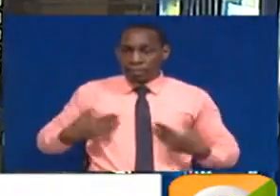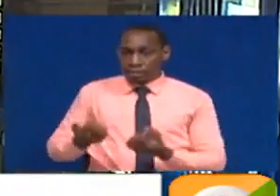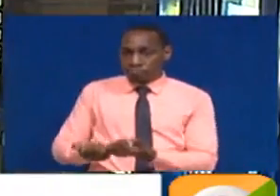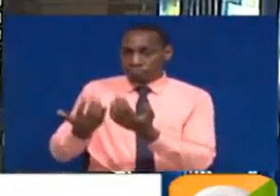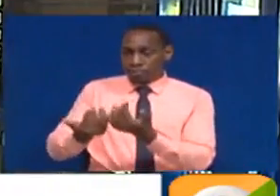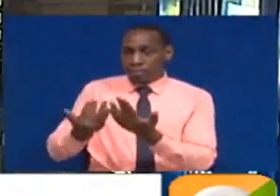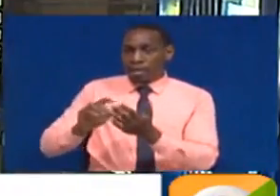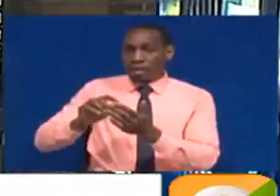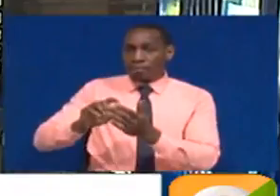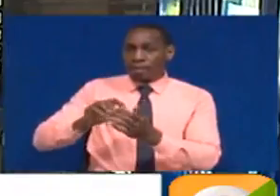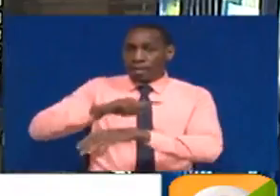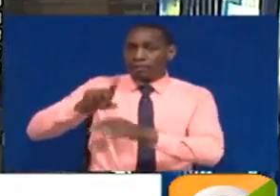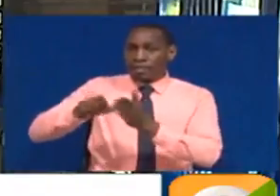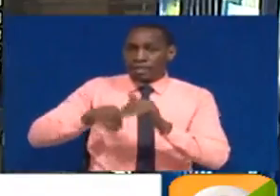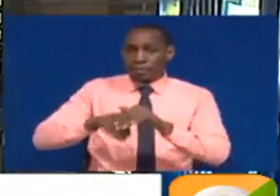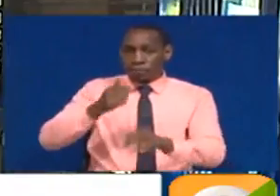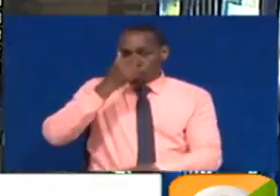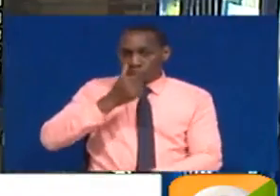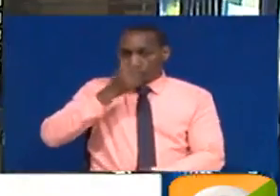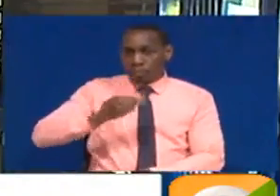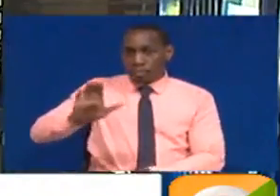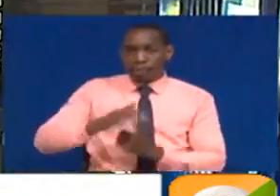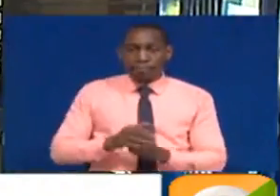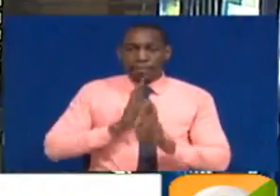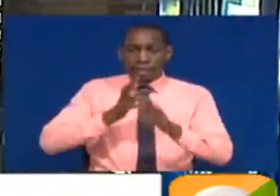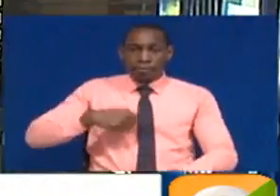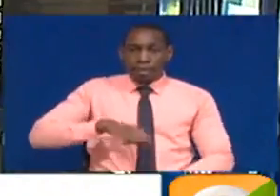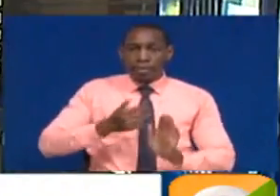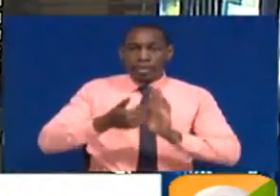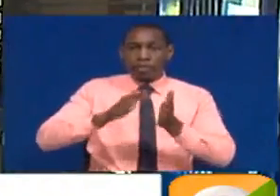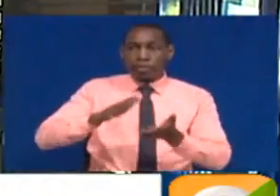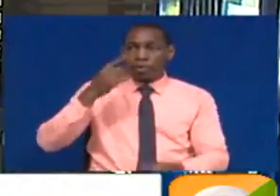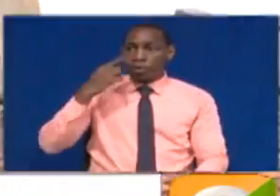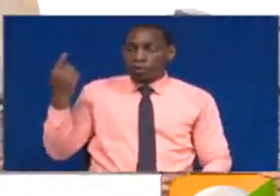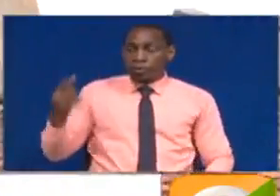hours later according to his wishes. Alpha Slagat tells us more.